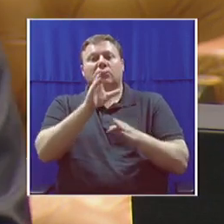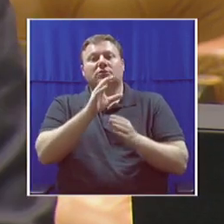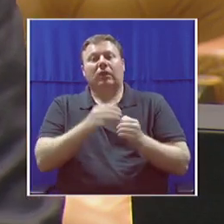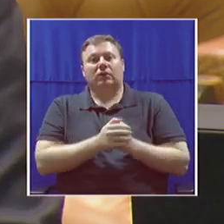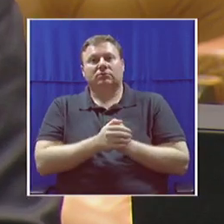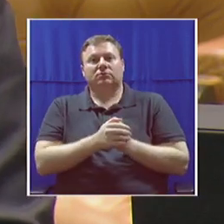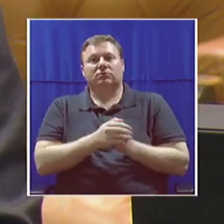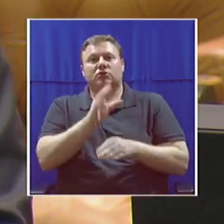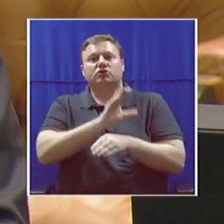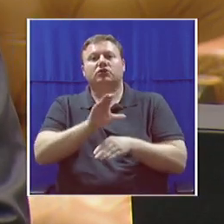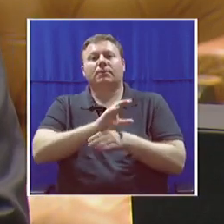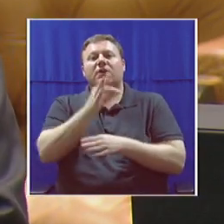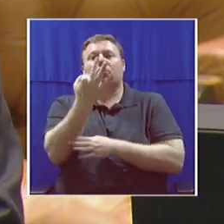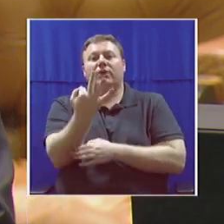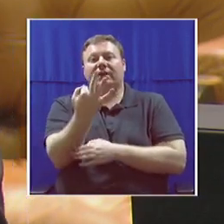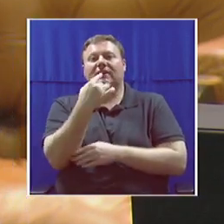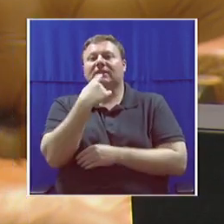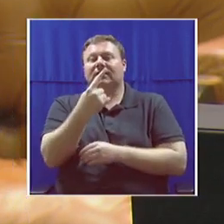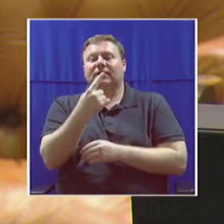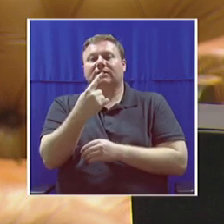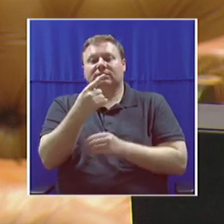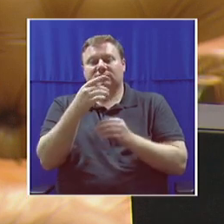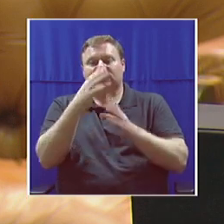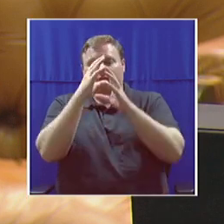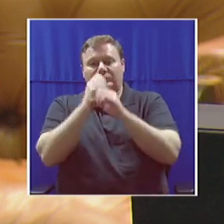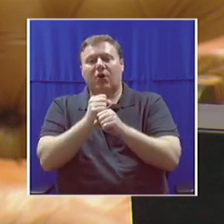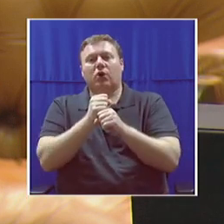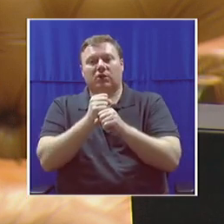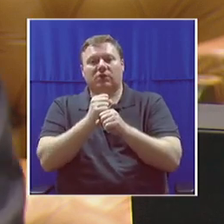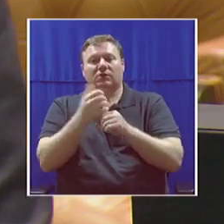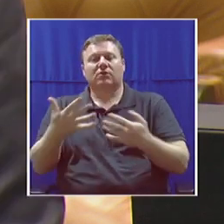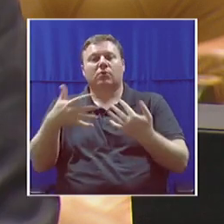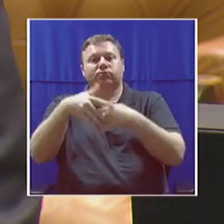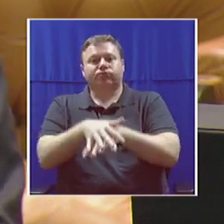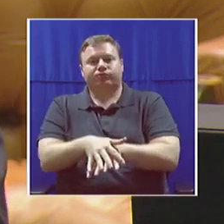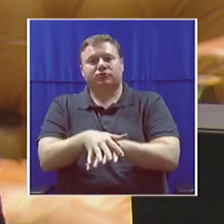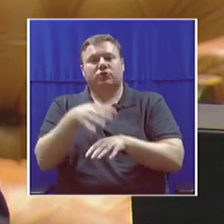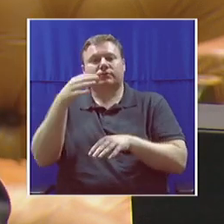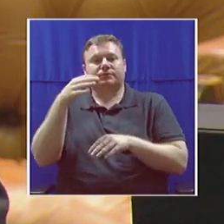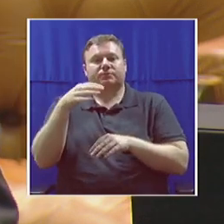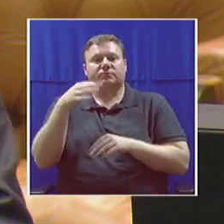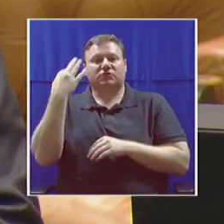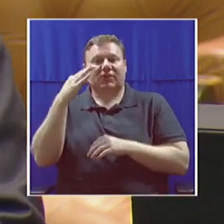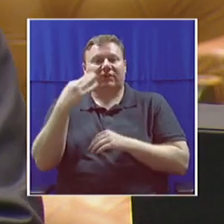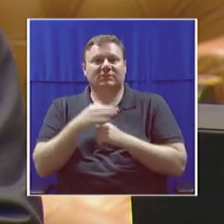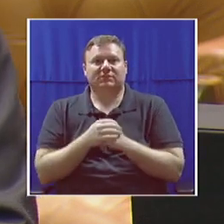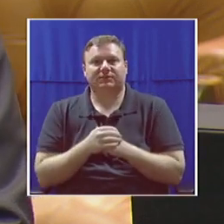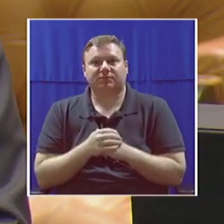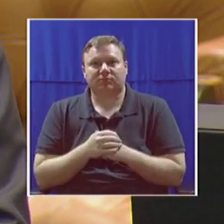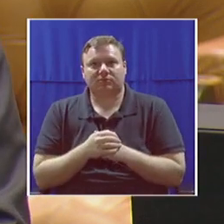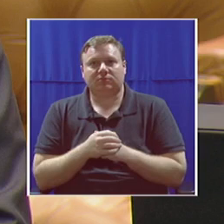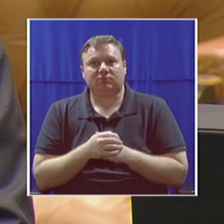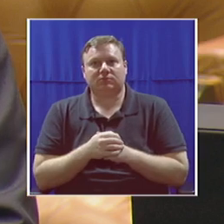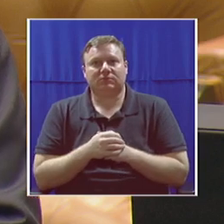emphasis on Cooperative governance section 41 of the Constitution and joins us